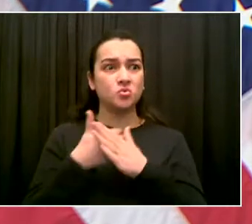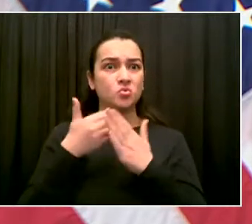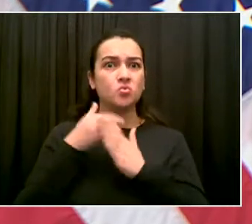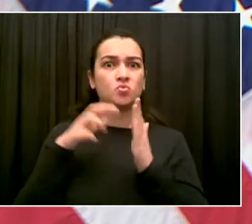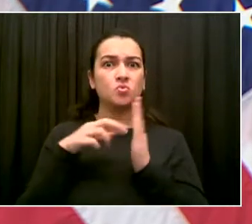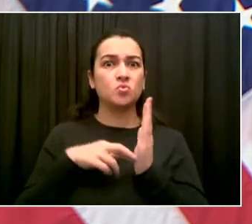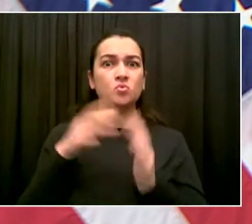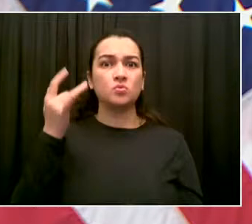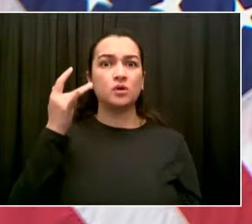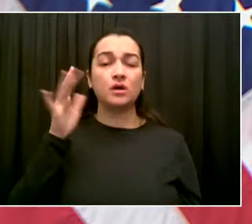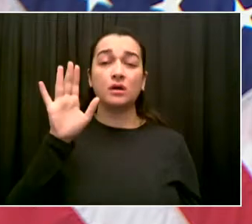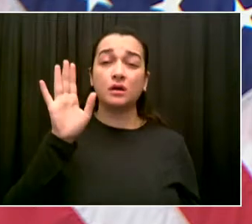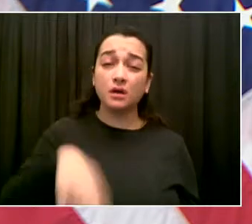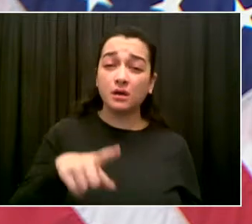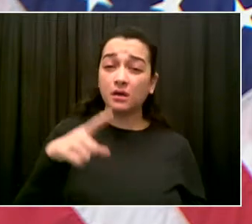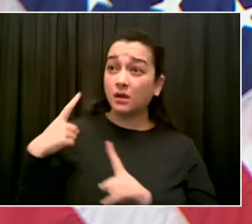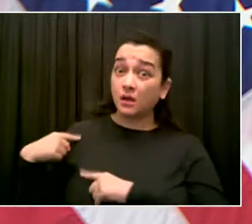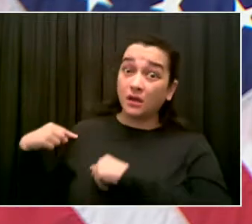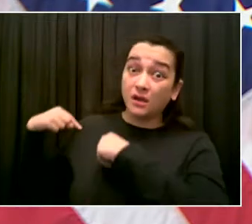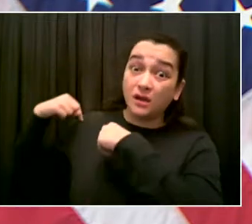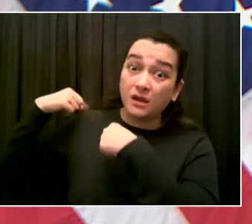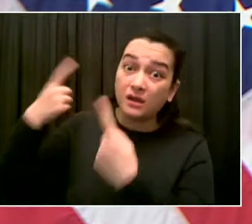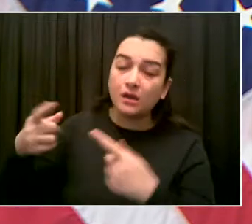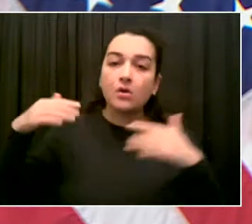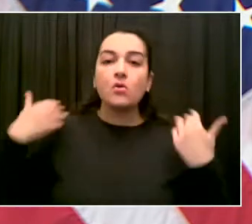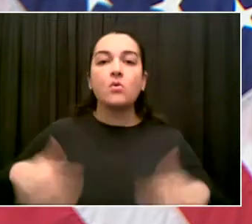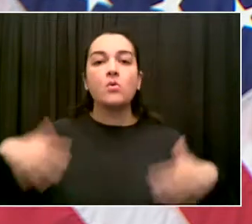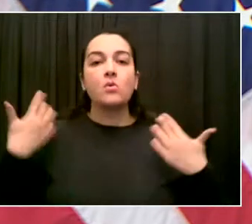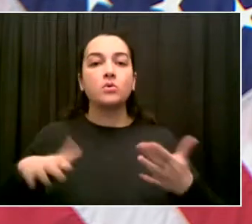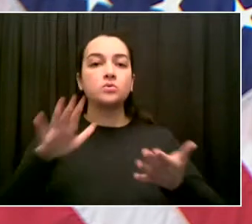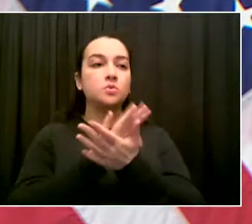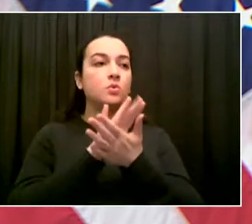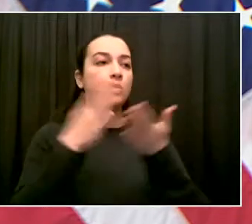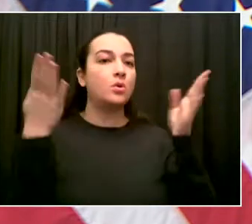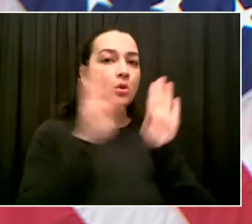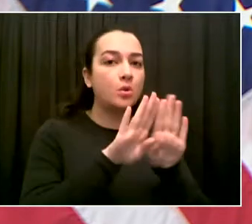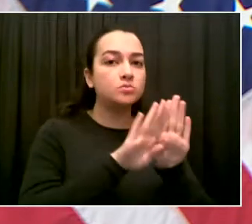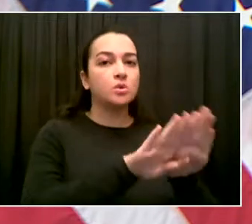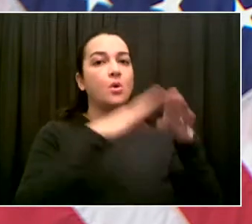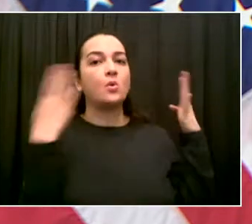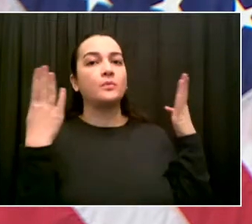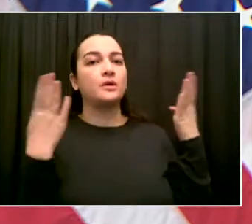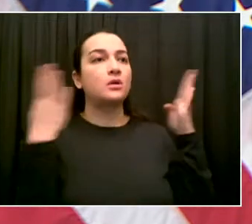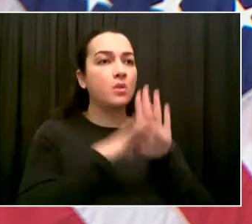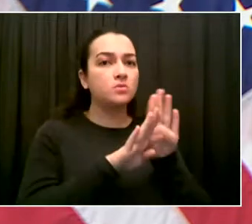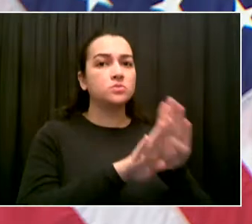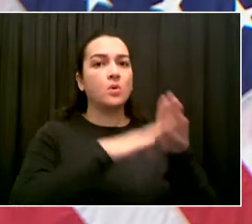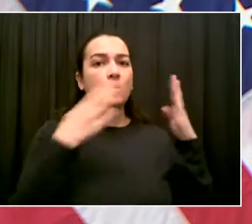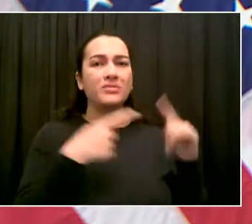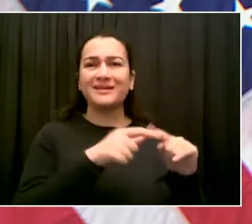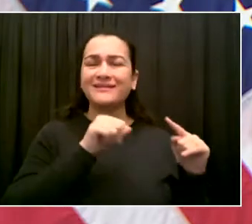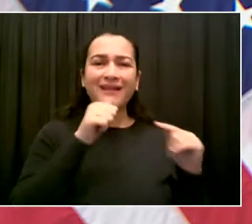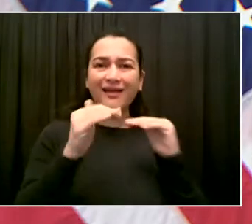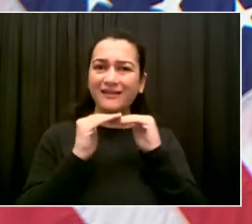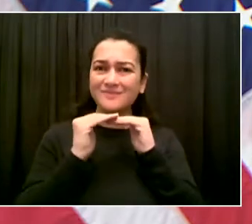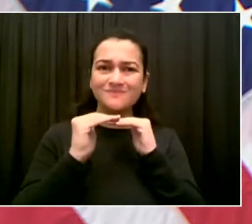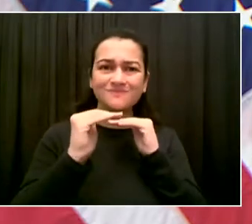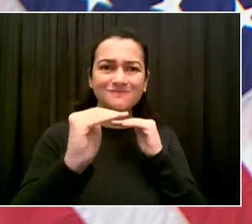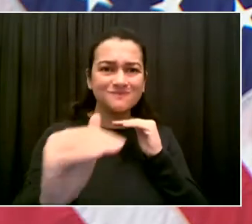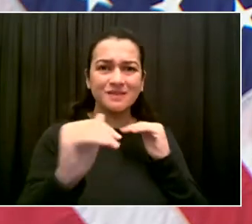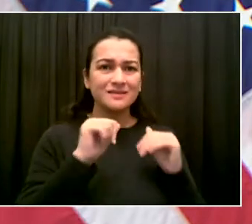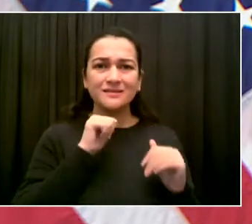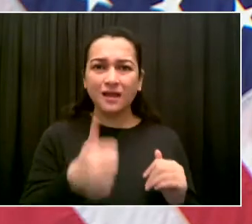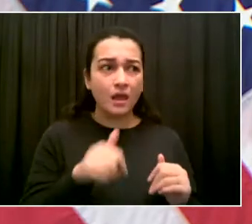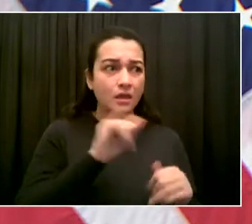this change represents. Fewer closures mean consistency and stability for students, staff, families, and